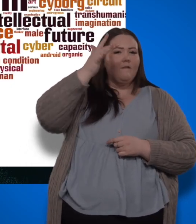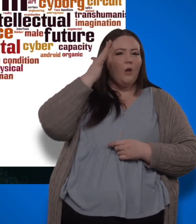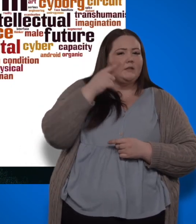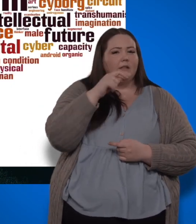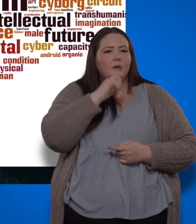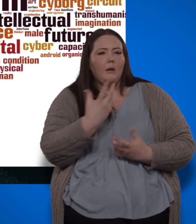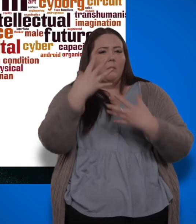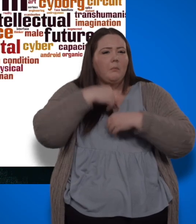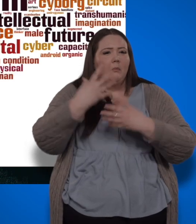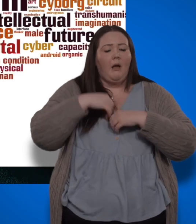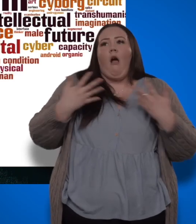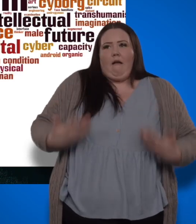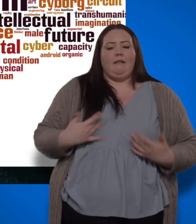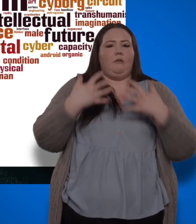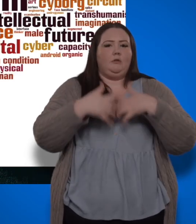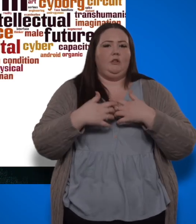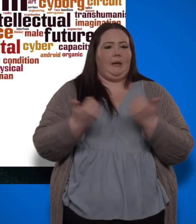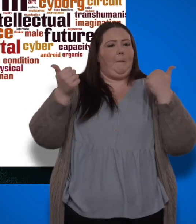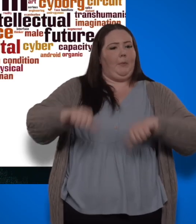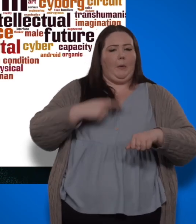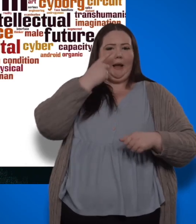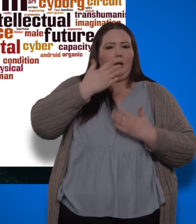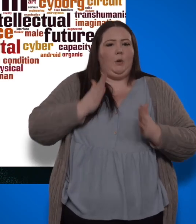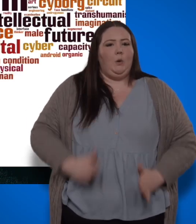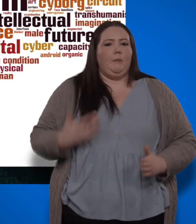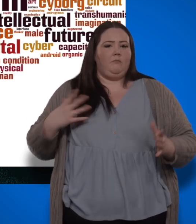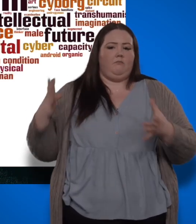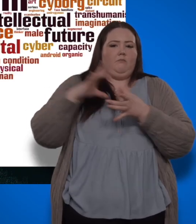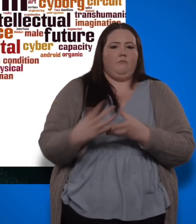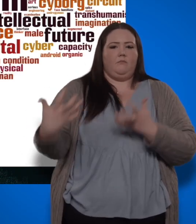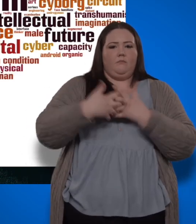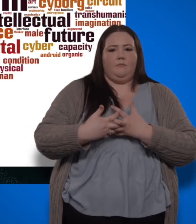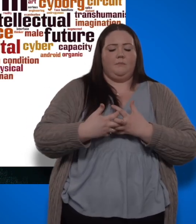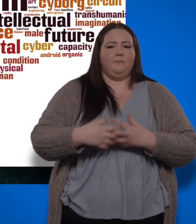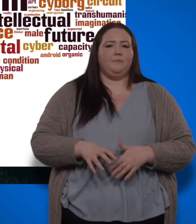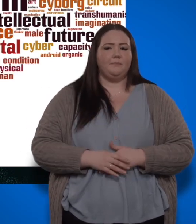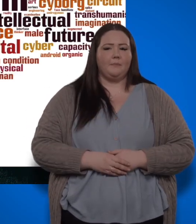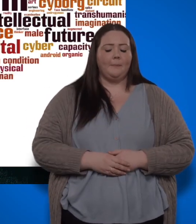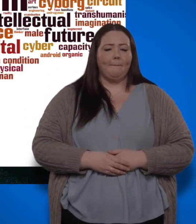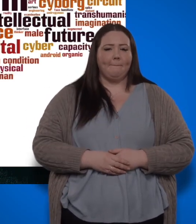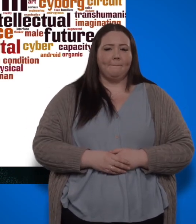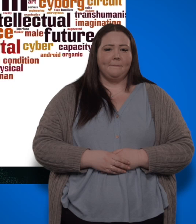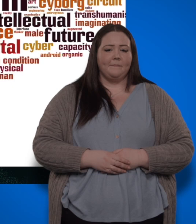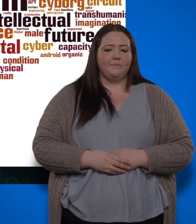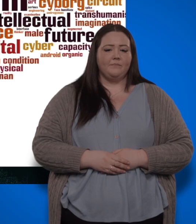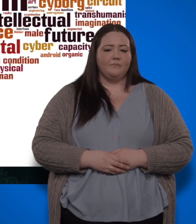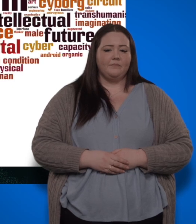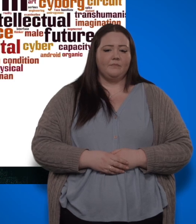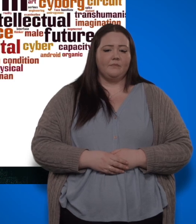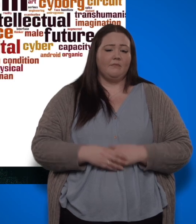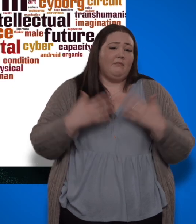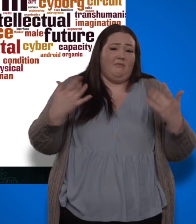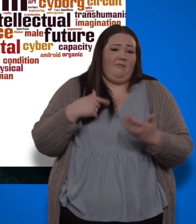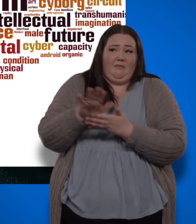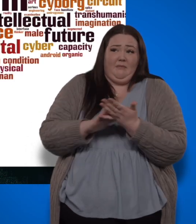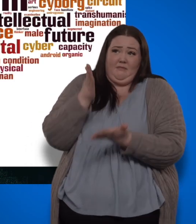arrived. The technology is at last caught up with the dreams of science fiction writers,